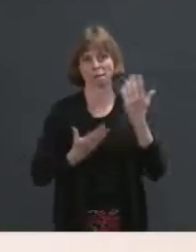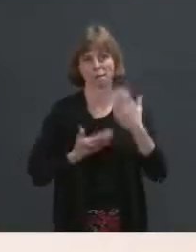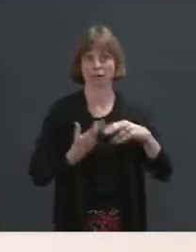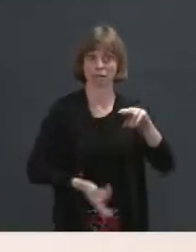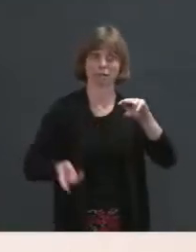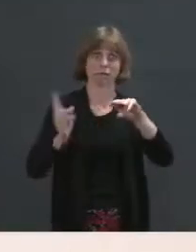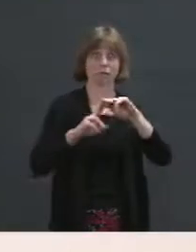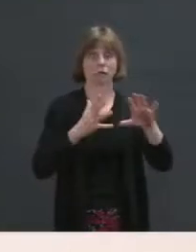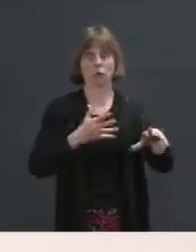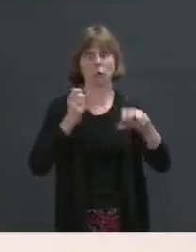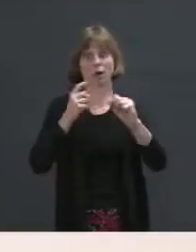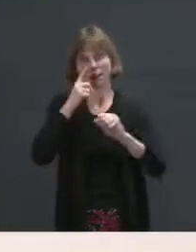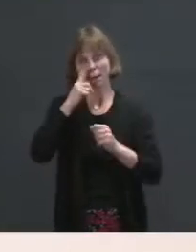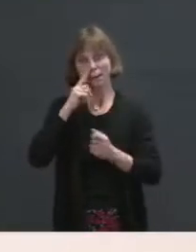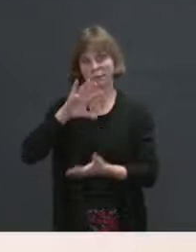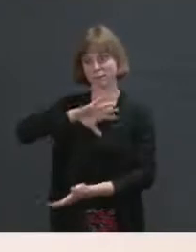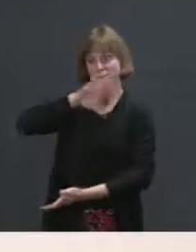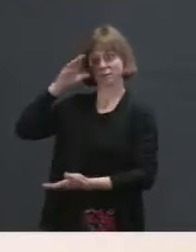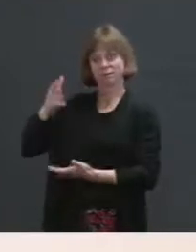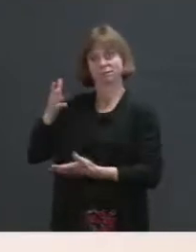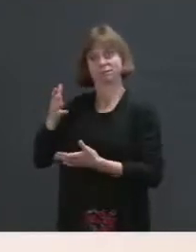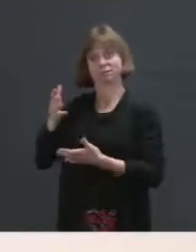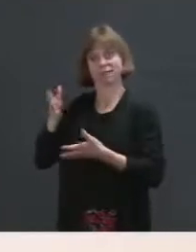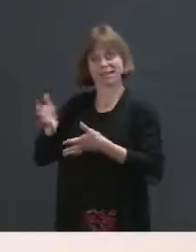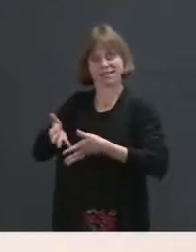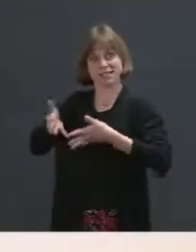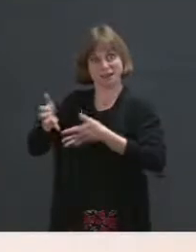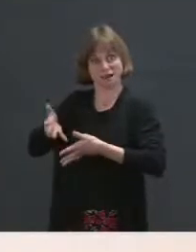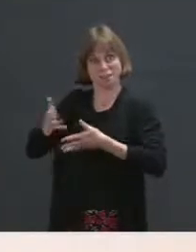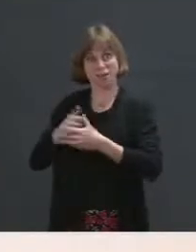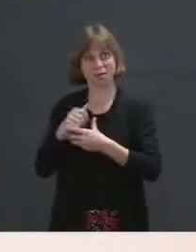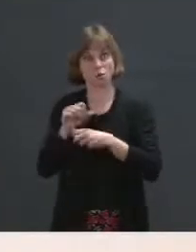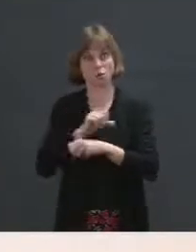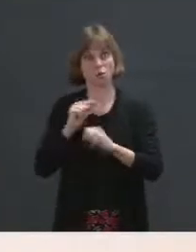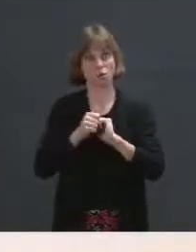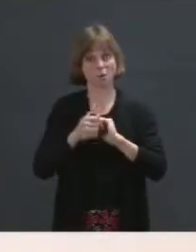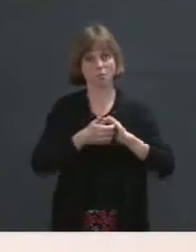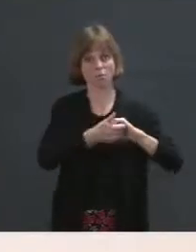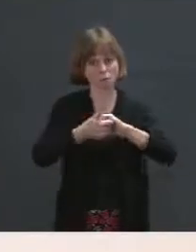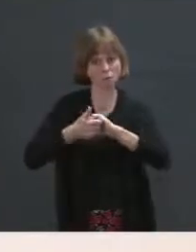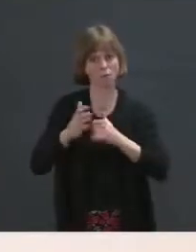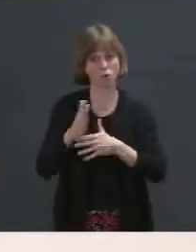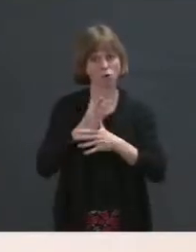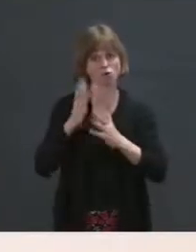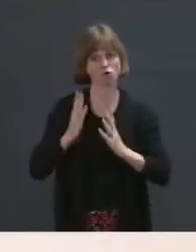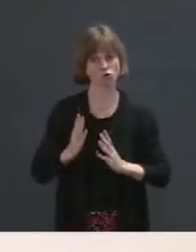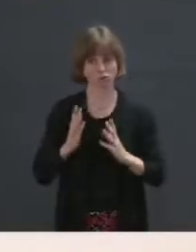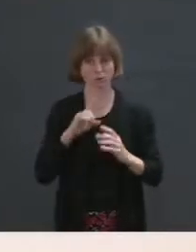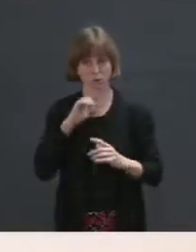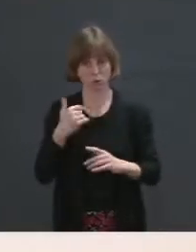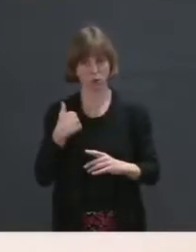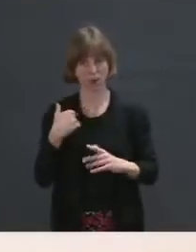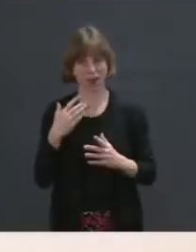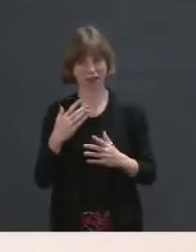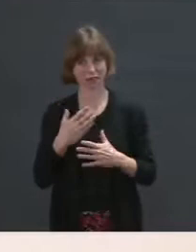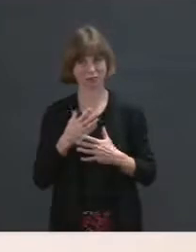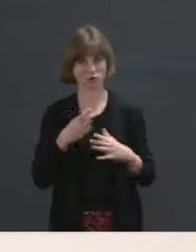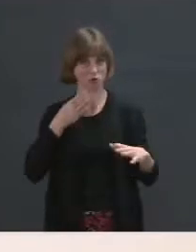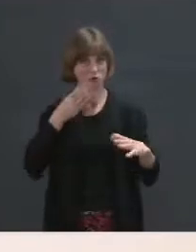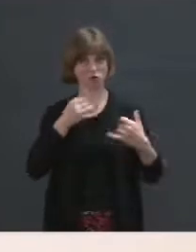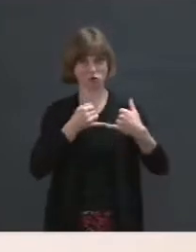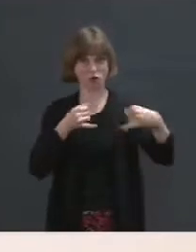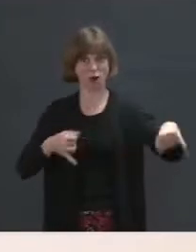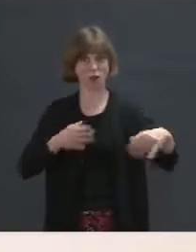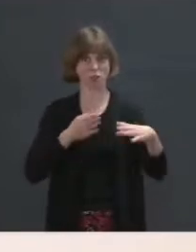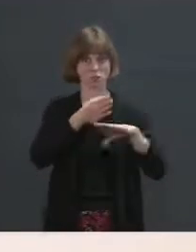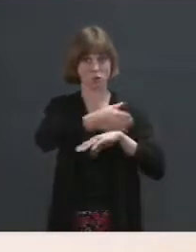quickly, stockpiling, working with our allies and partners to make sure that we have cross-border open flows with